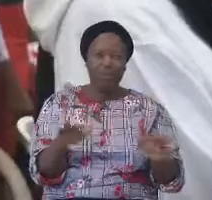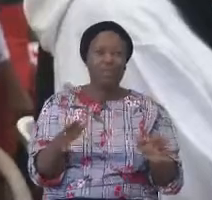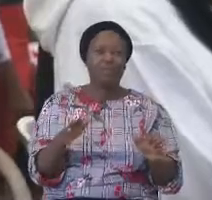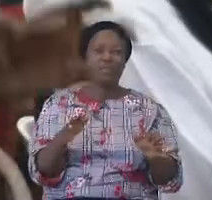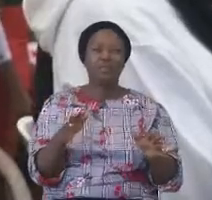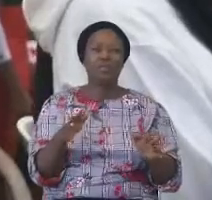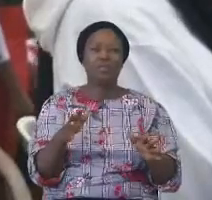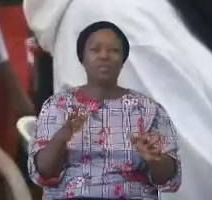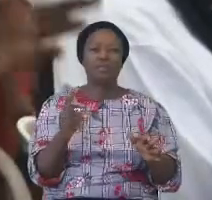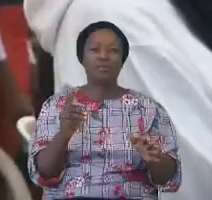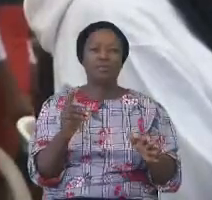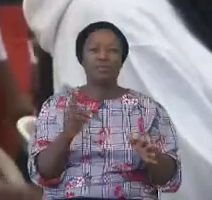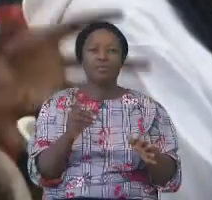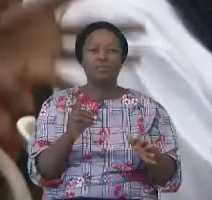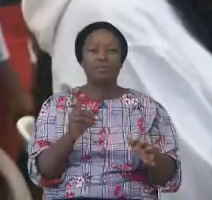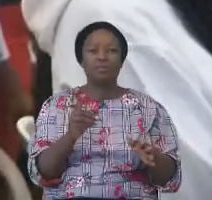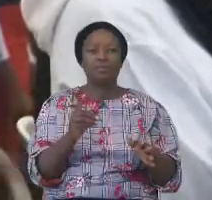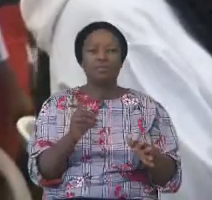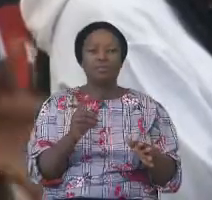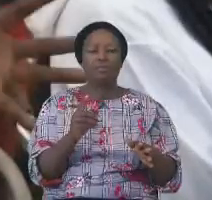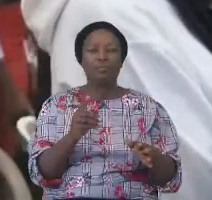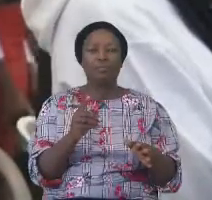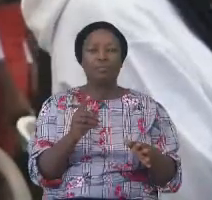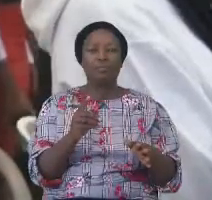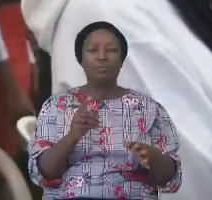and redemption finished